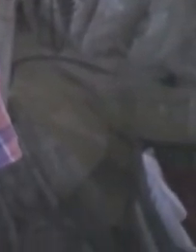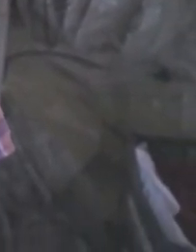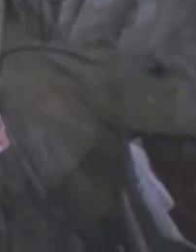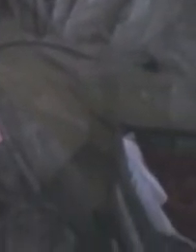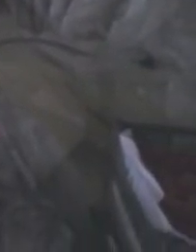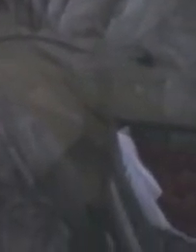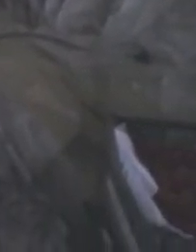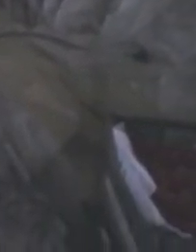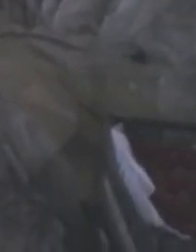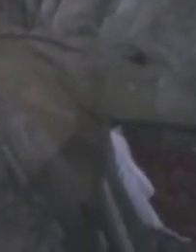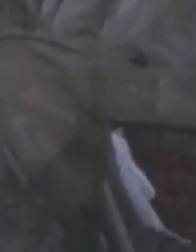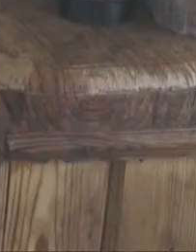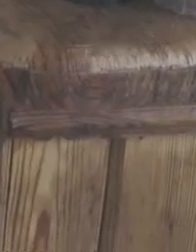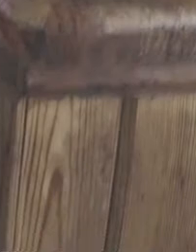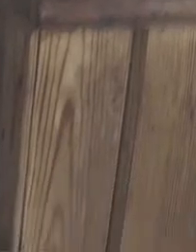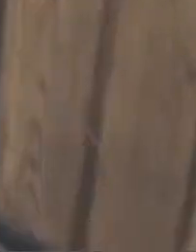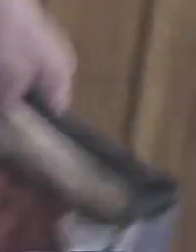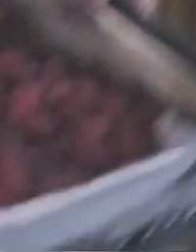so